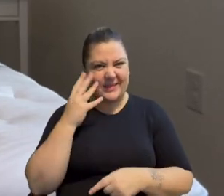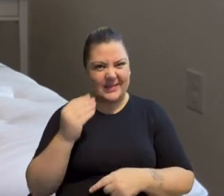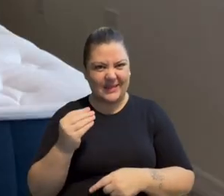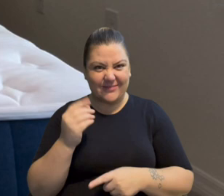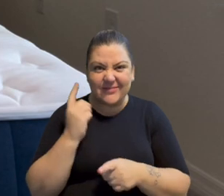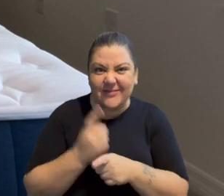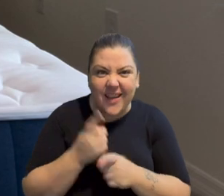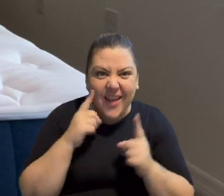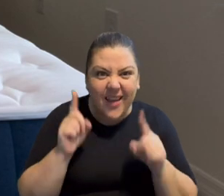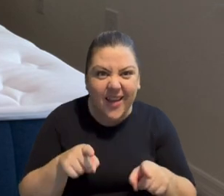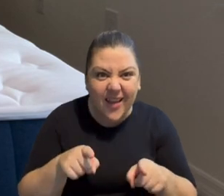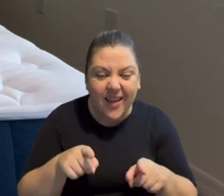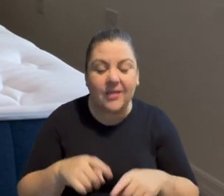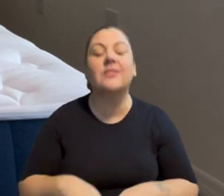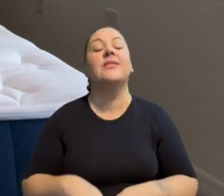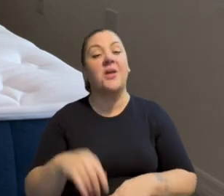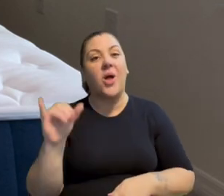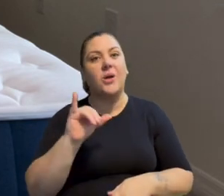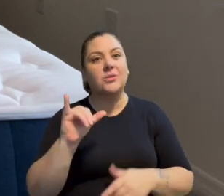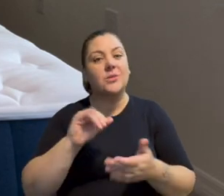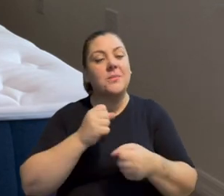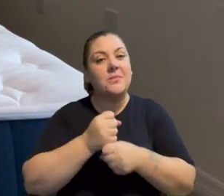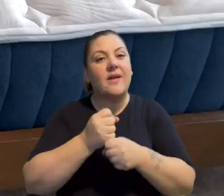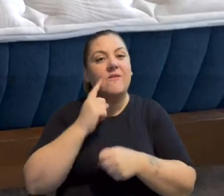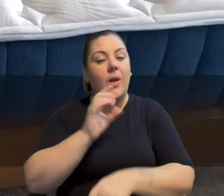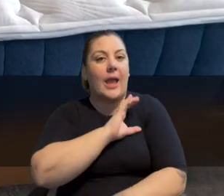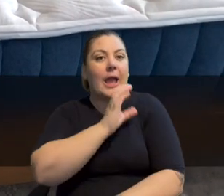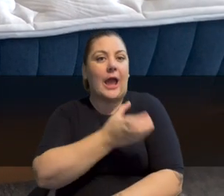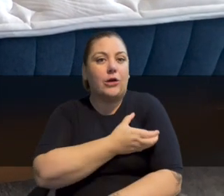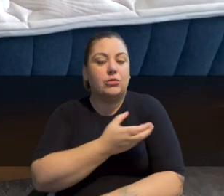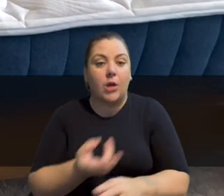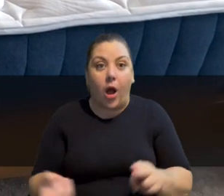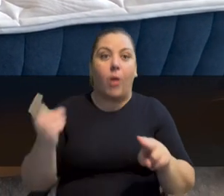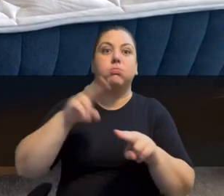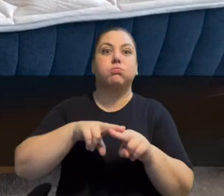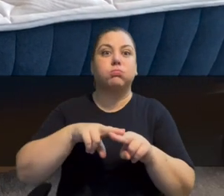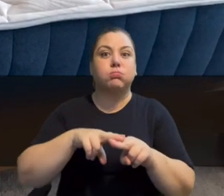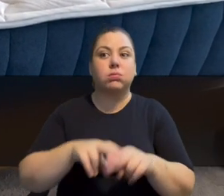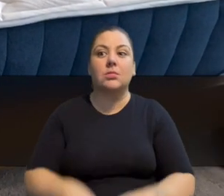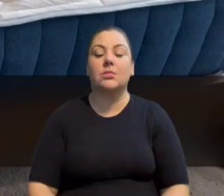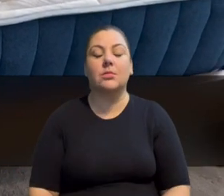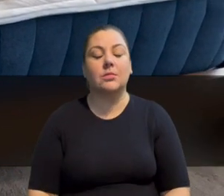right? It's also designed to boost energy.